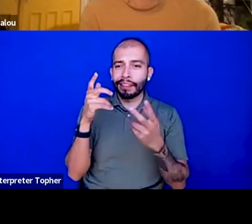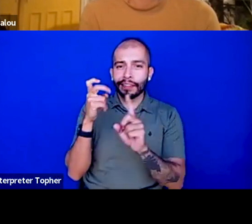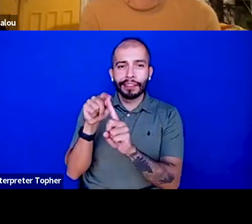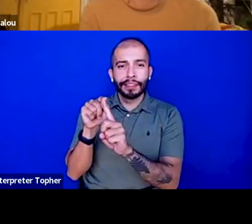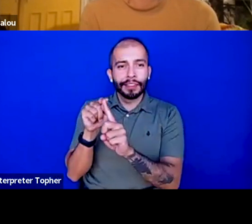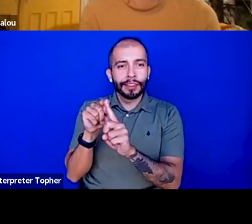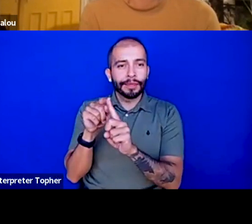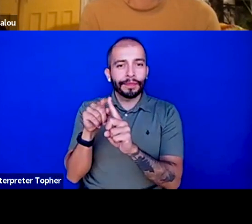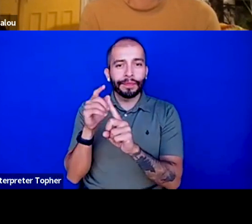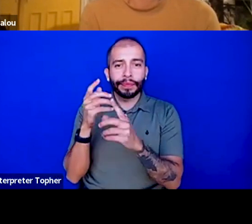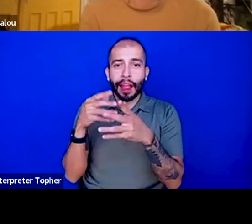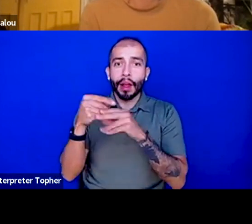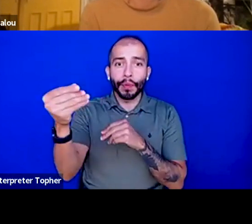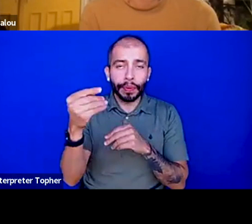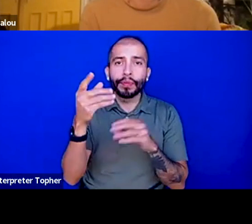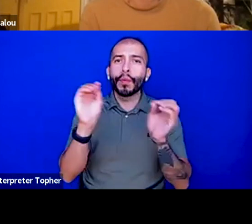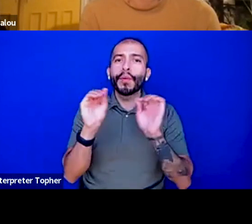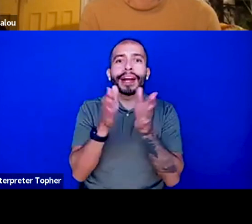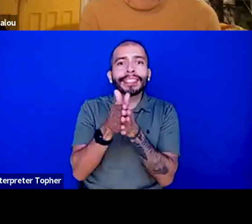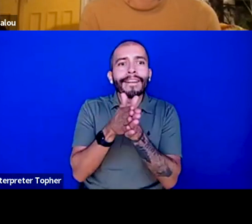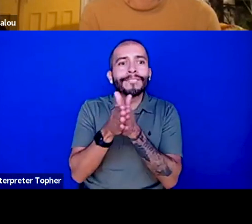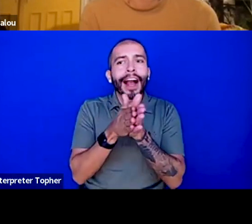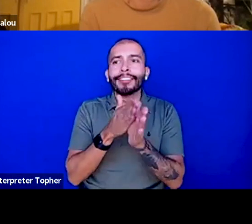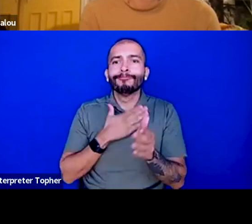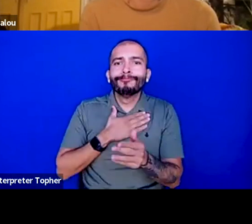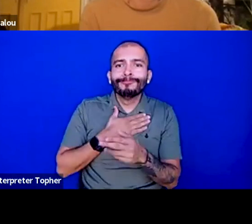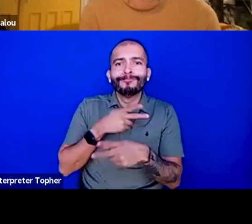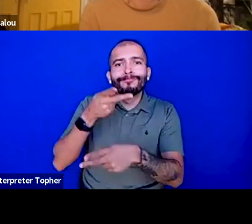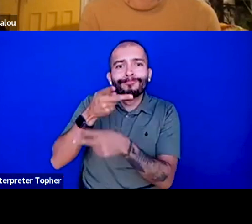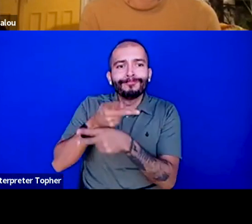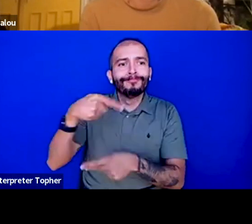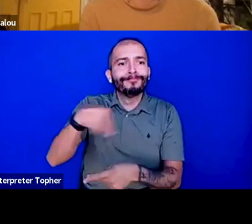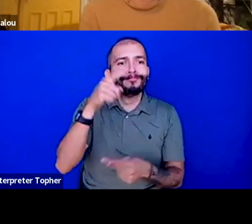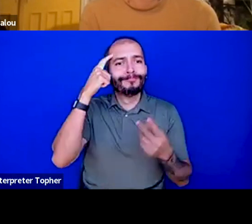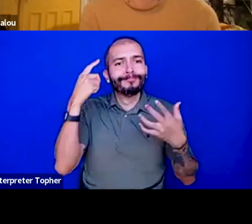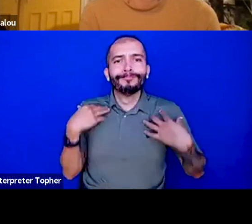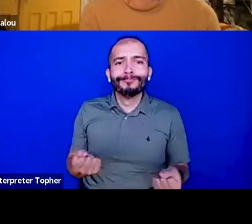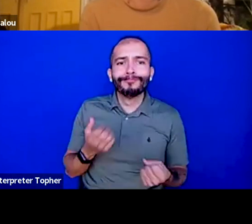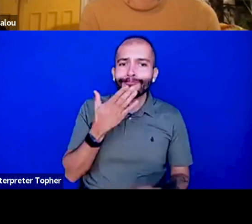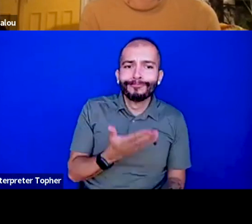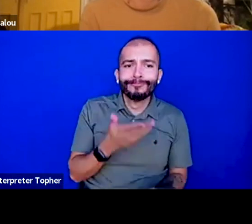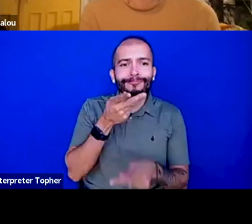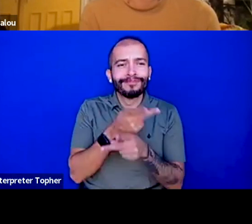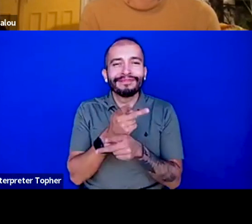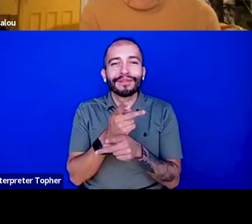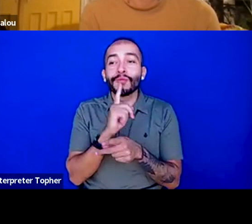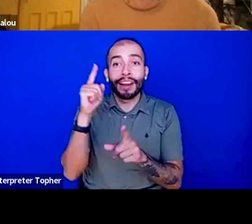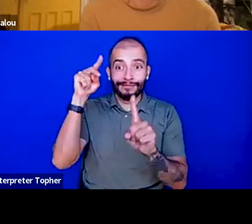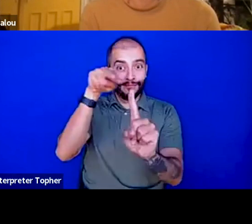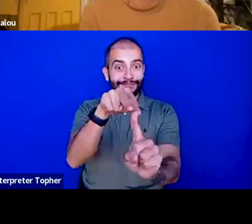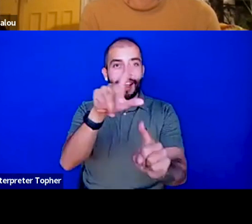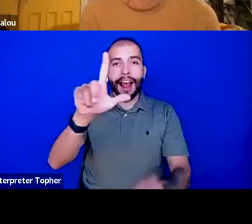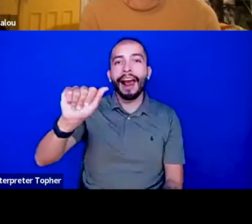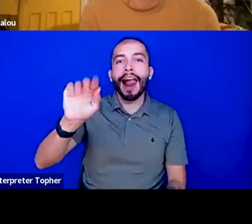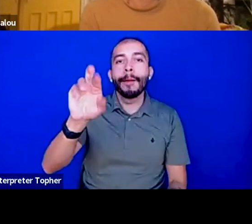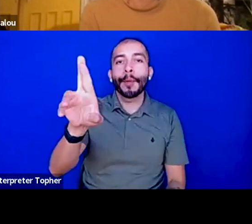through this program. On the other hand, there is also the development of these big kind of asylums that